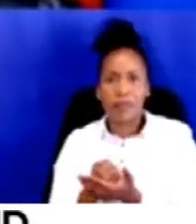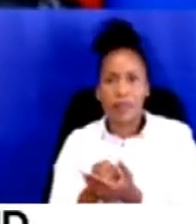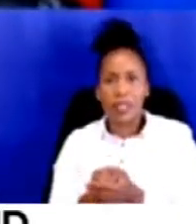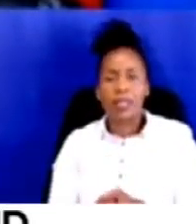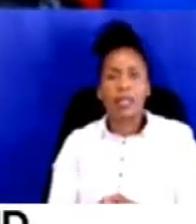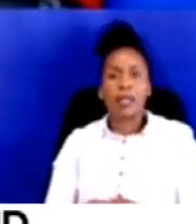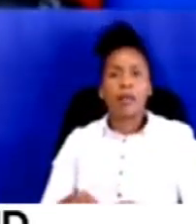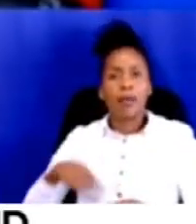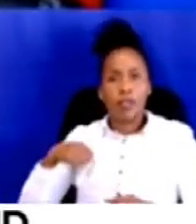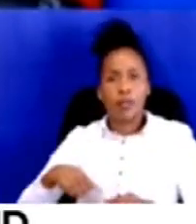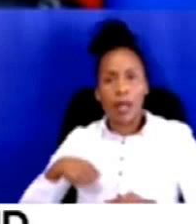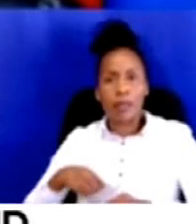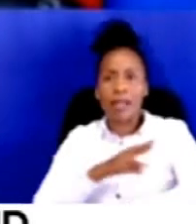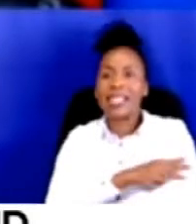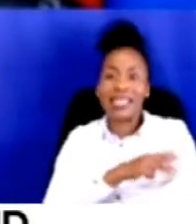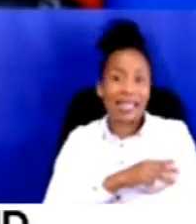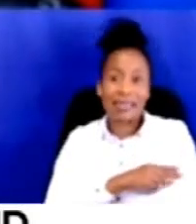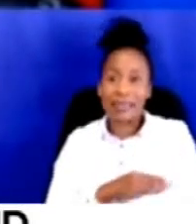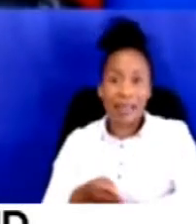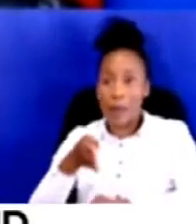our municipalities very high.